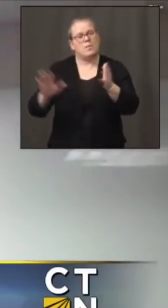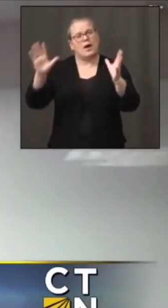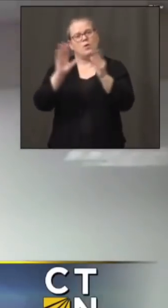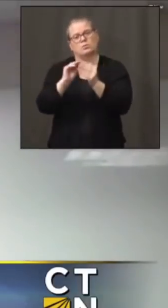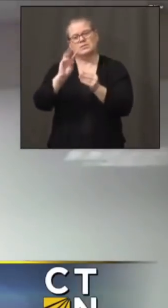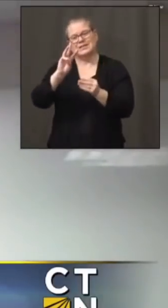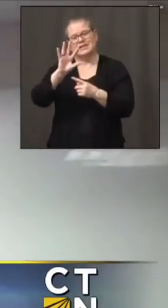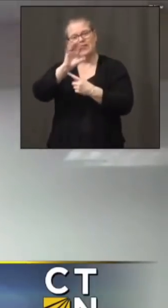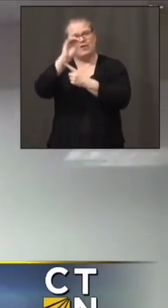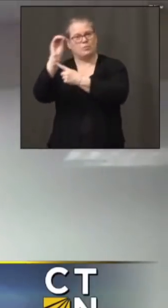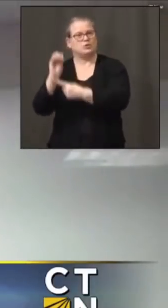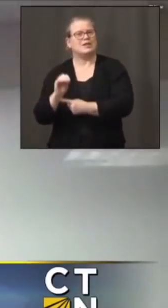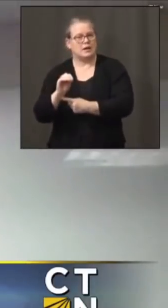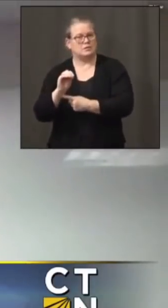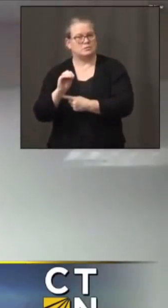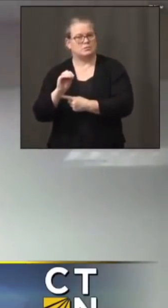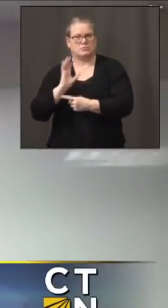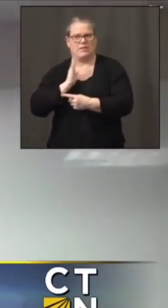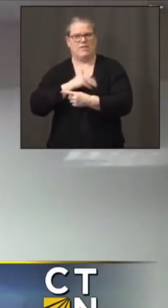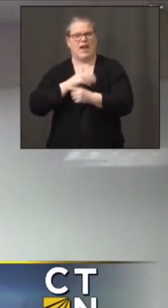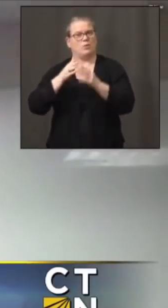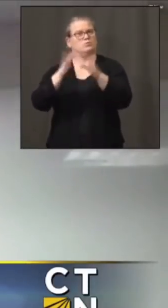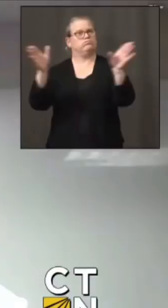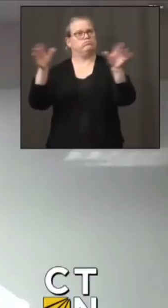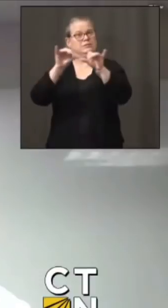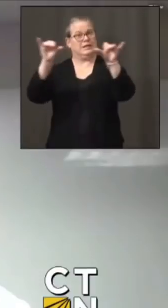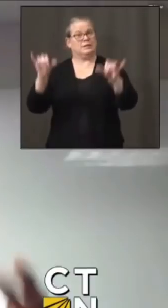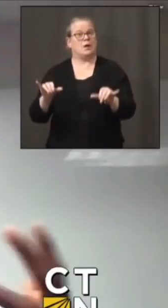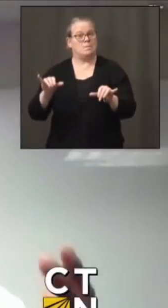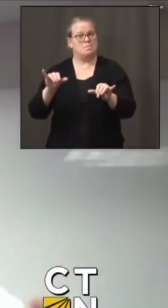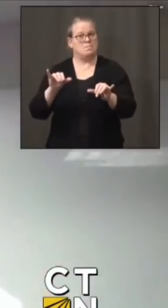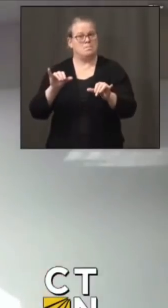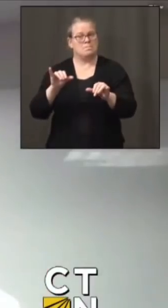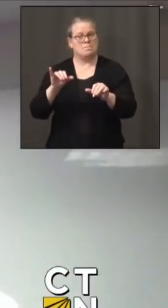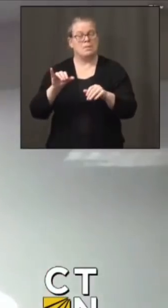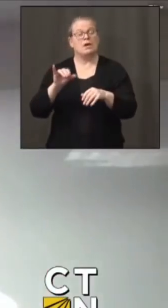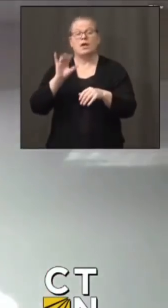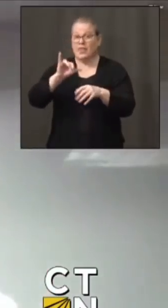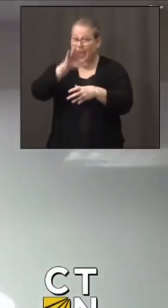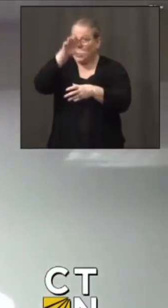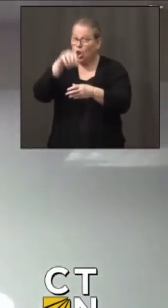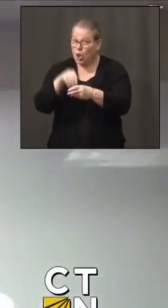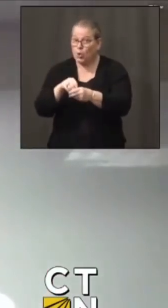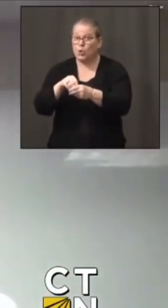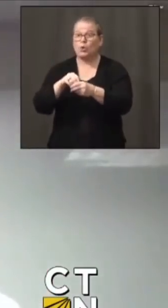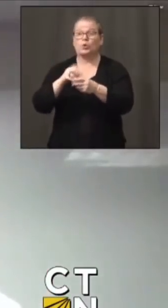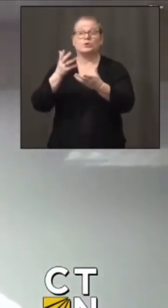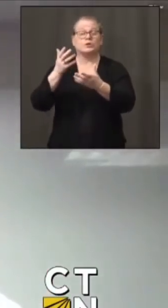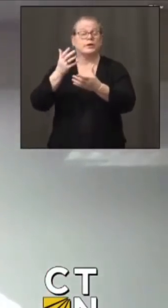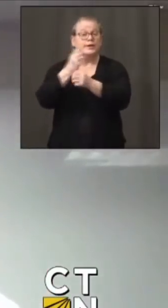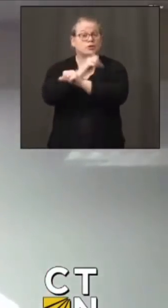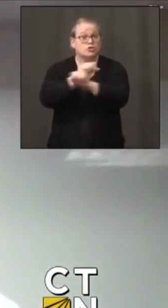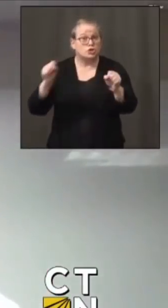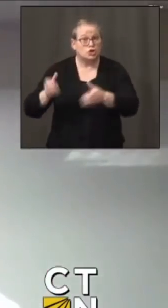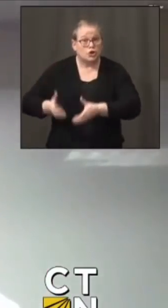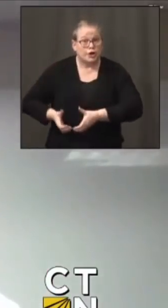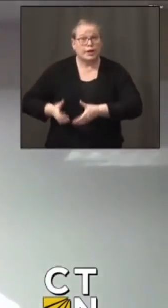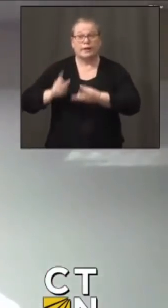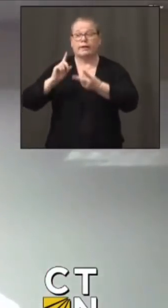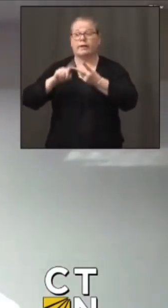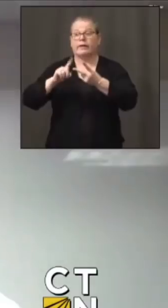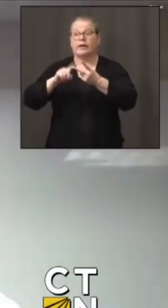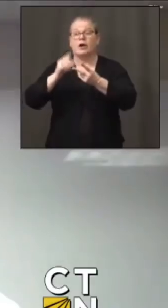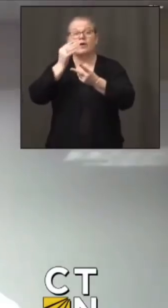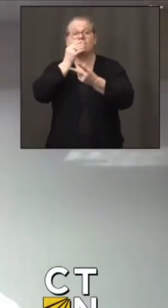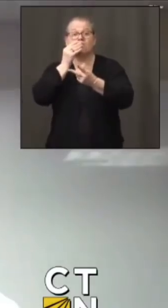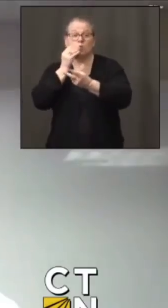medical colleagues, to include our custodial staff or security or food delivery